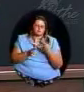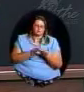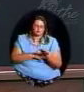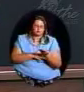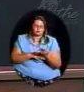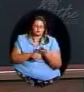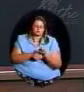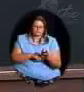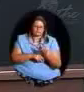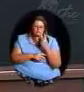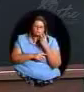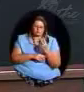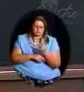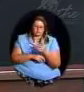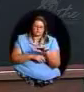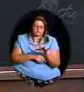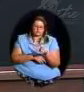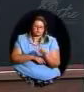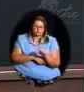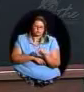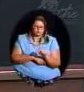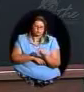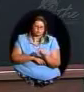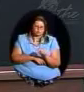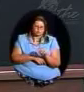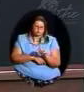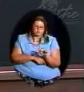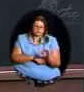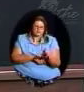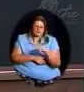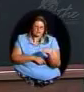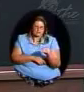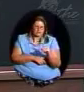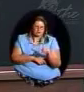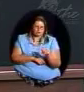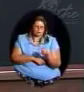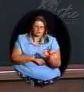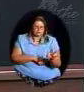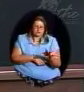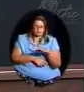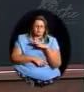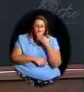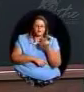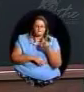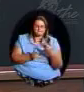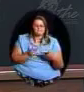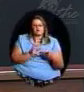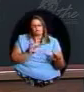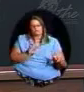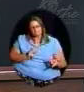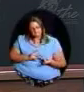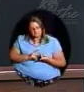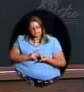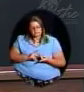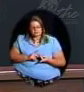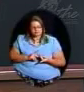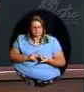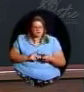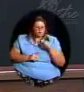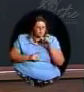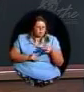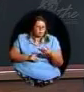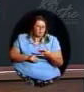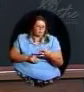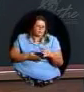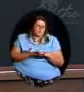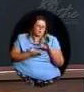we will find in 2008, 2009, we're in a much better place, and we won't be learning a